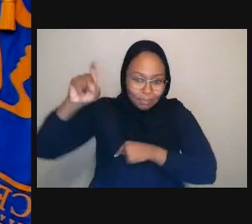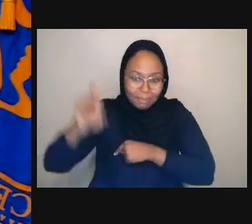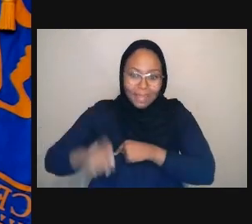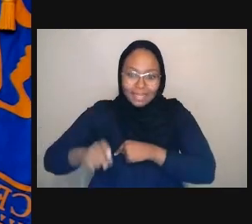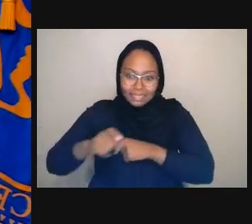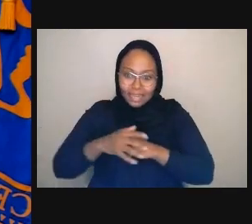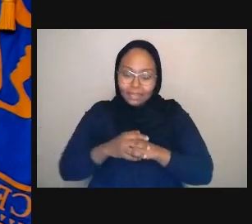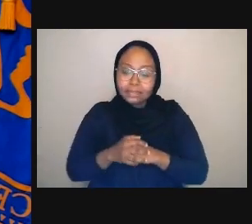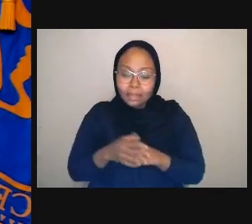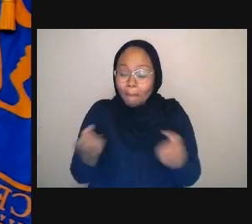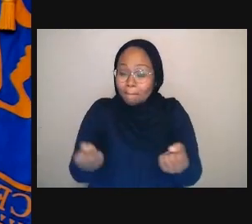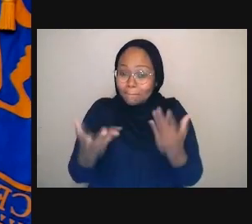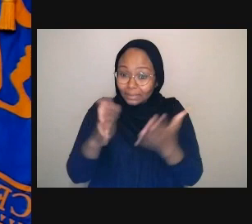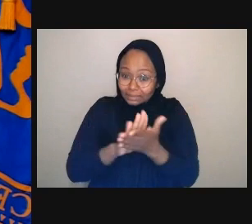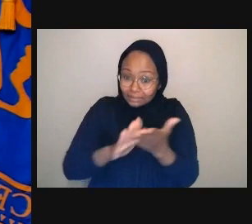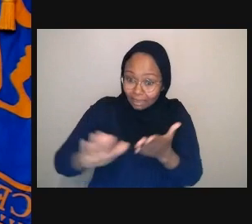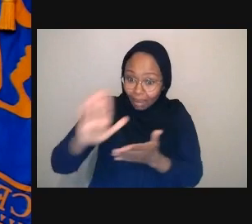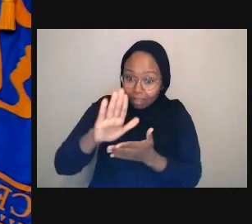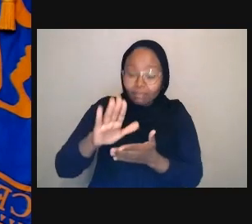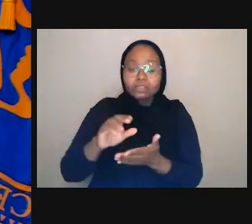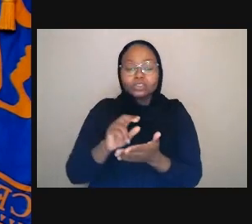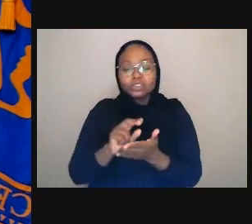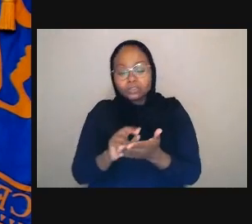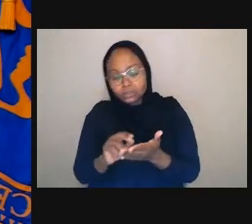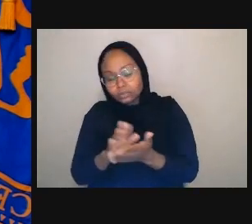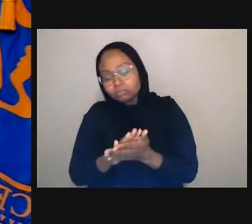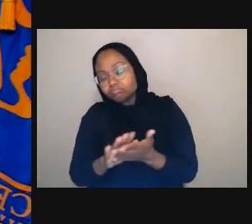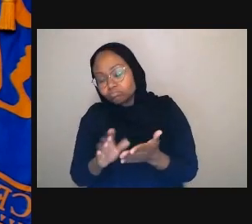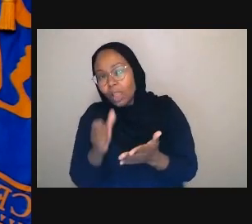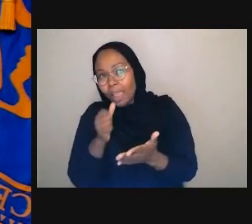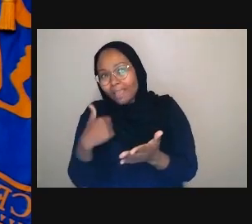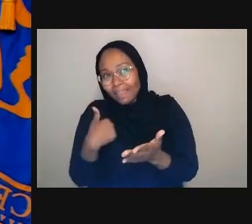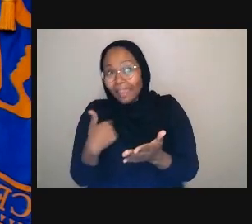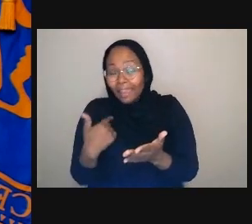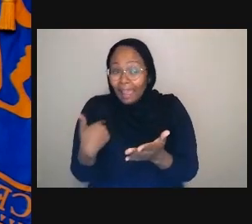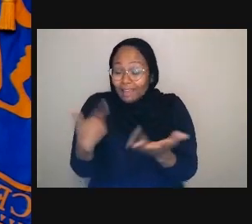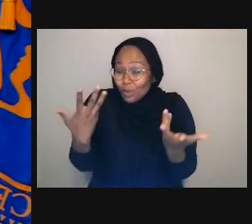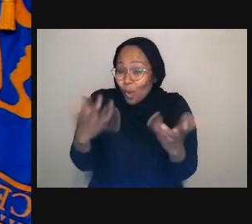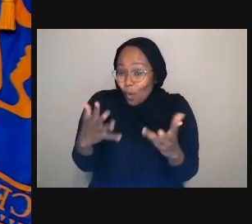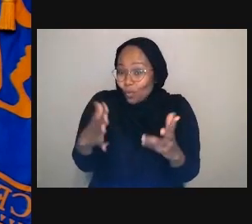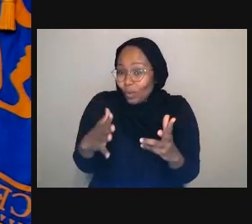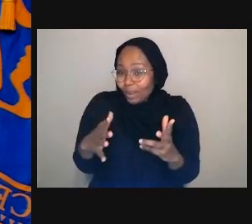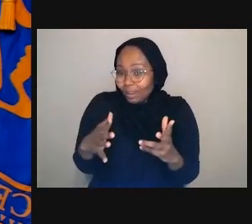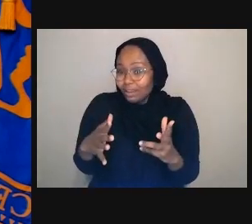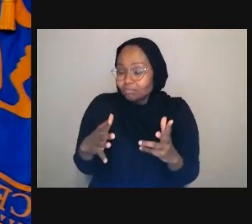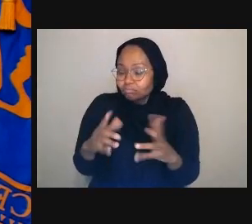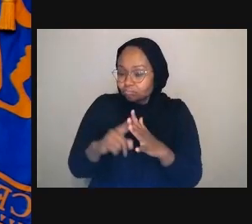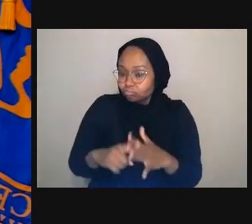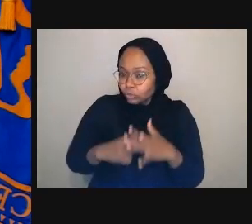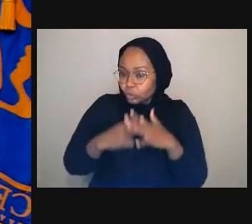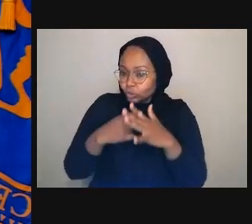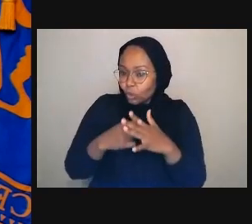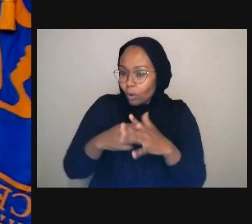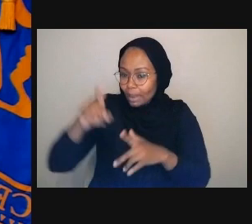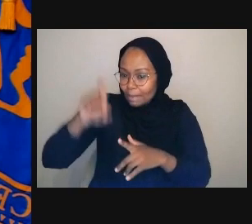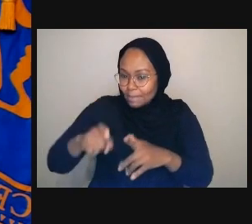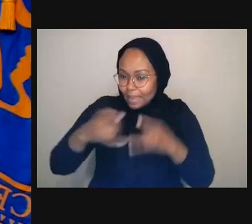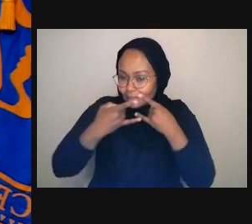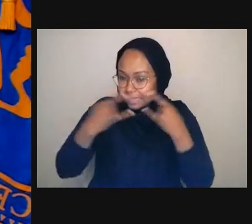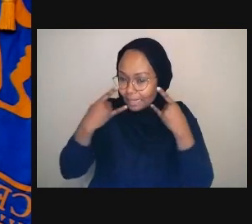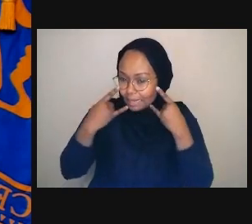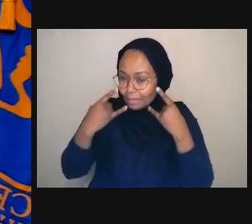many colleges and universities either have already done so or will soon do